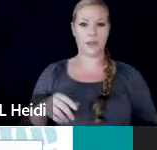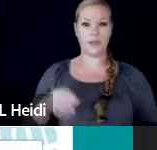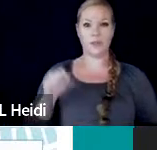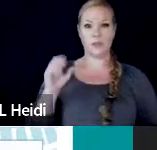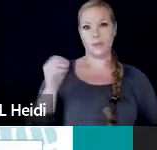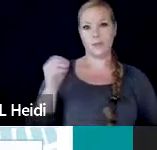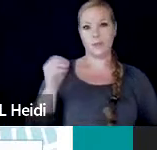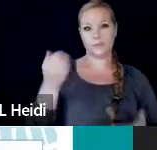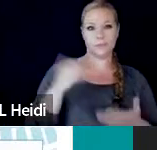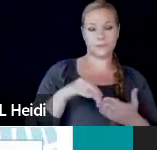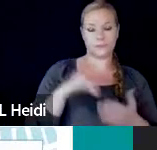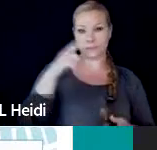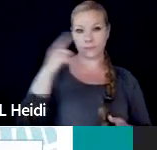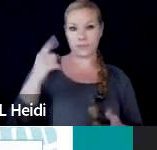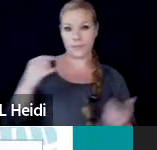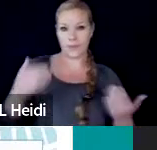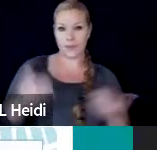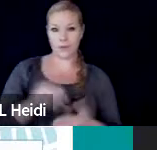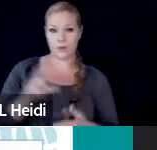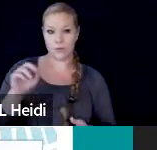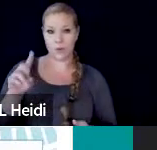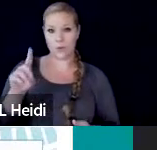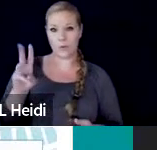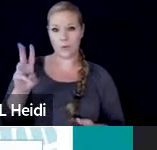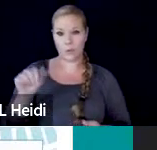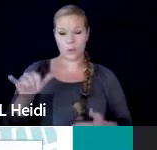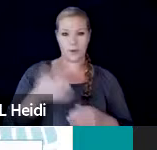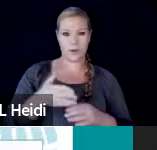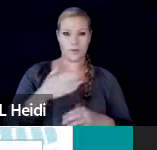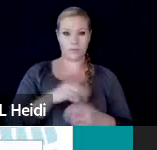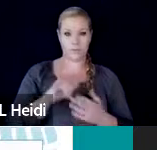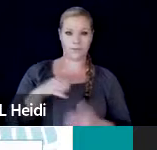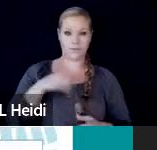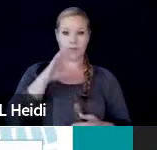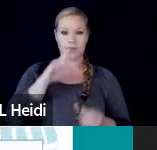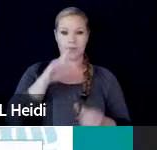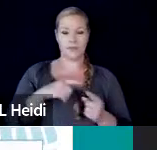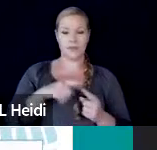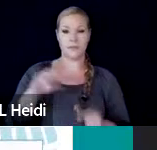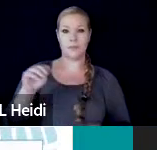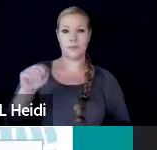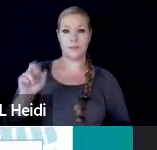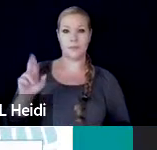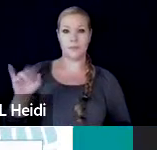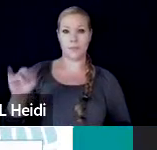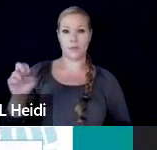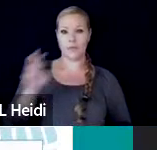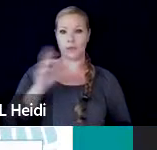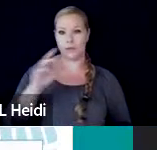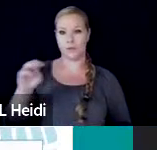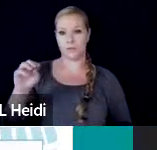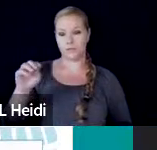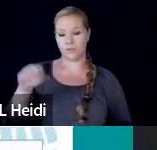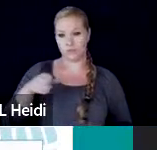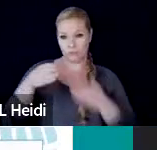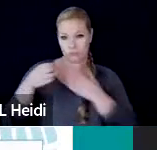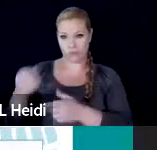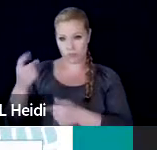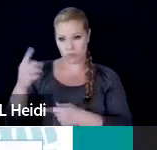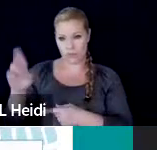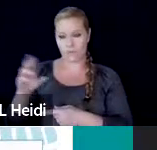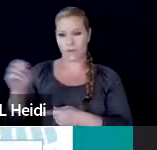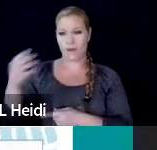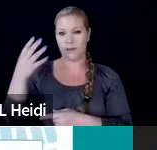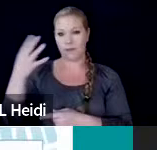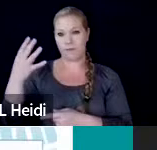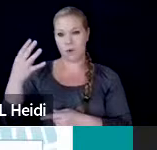the new roadway improvements. So I was talking about Marine Drive and Single Point interchange, all four